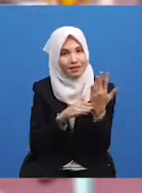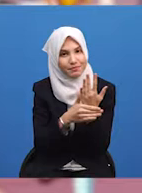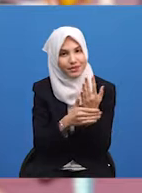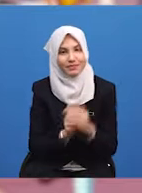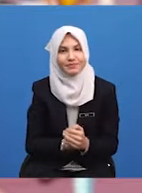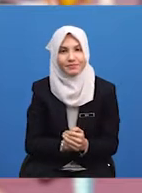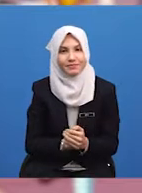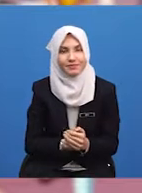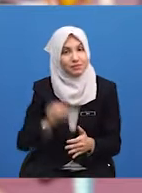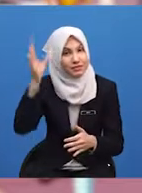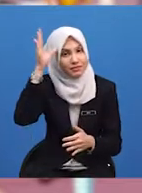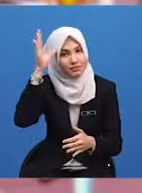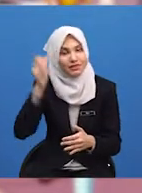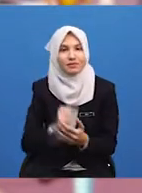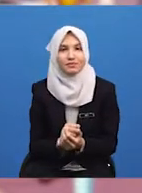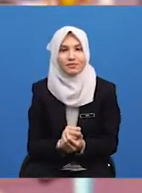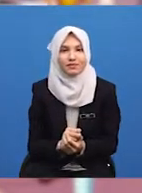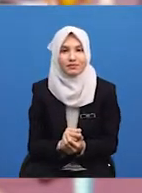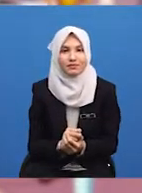Mom, that's my computer.